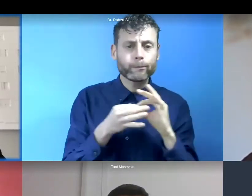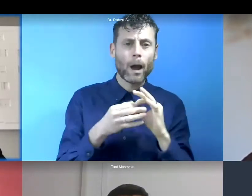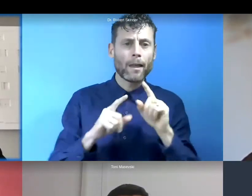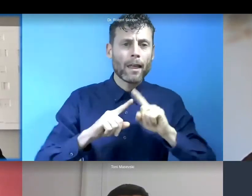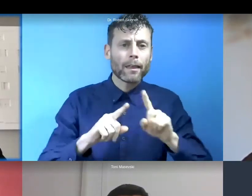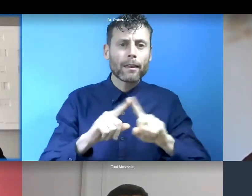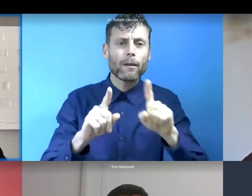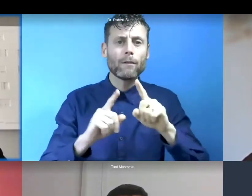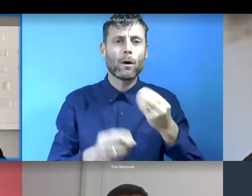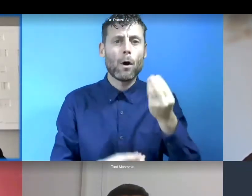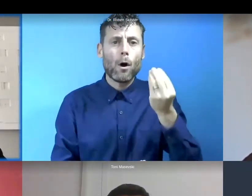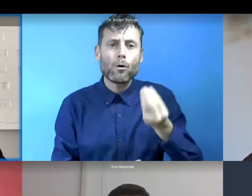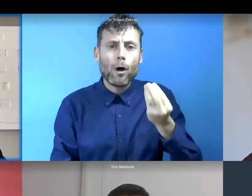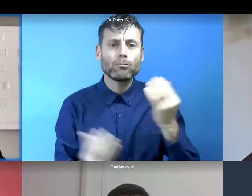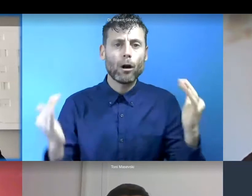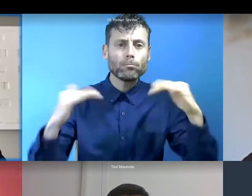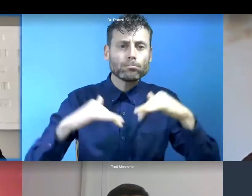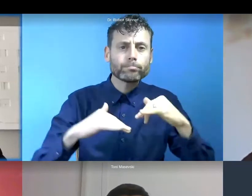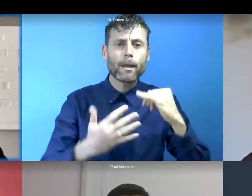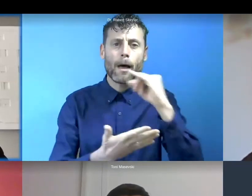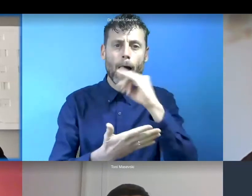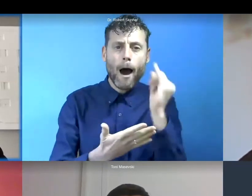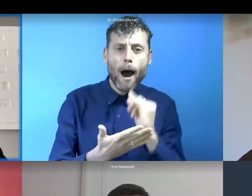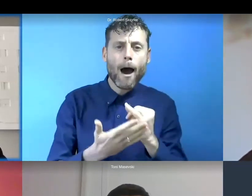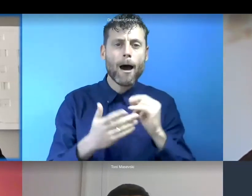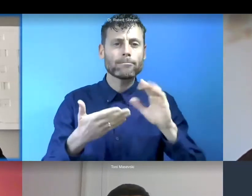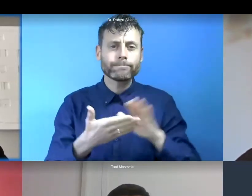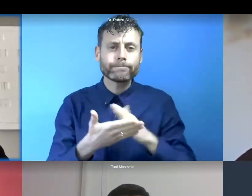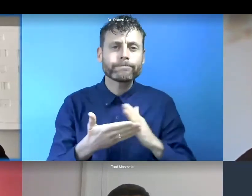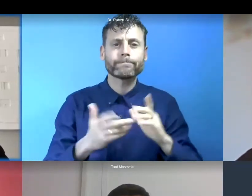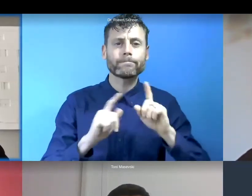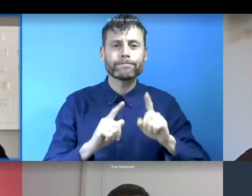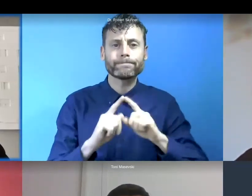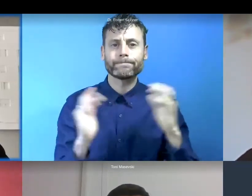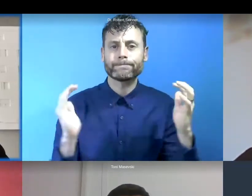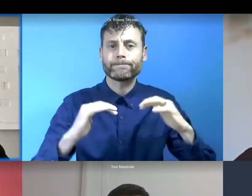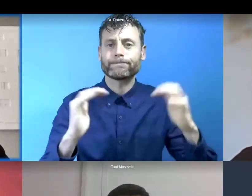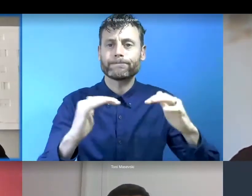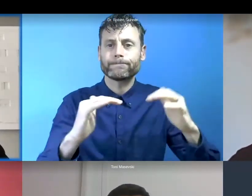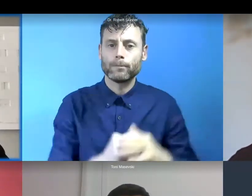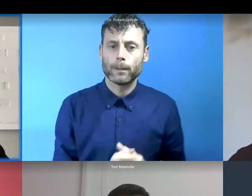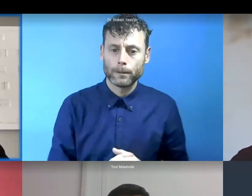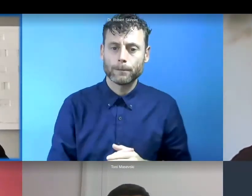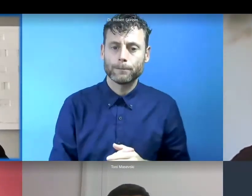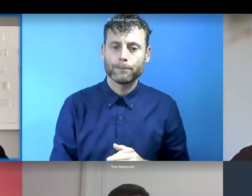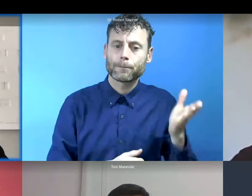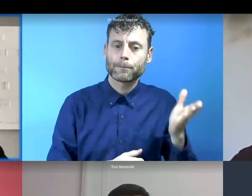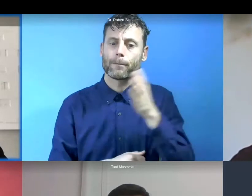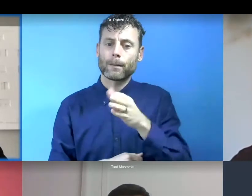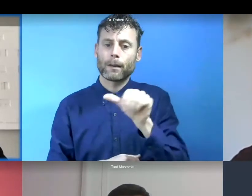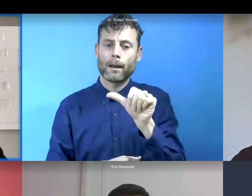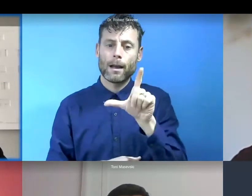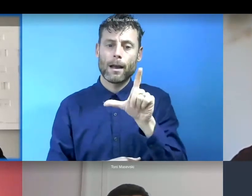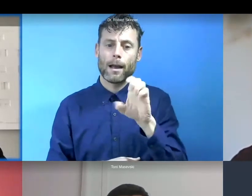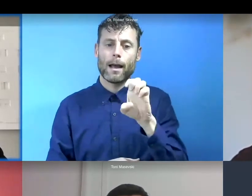and events production. Welcome, Francesco. Alexandra Aníbal from the city